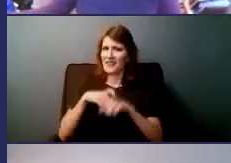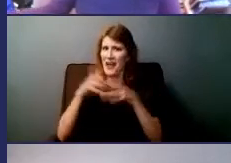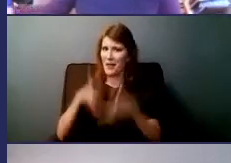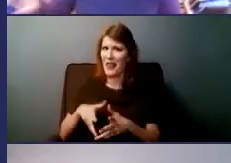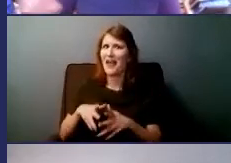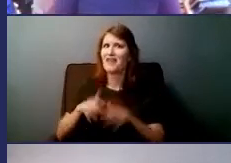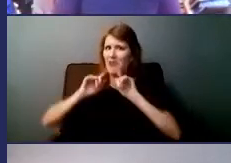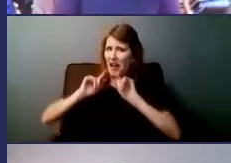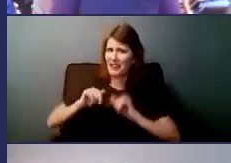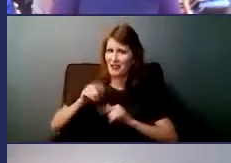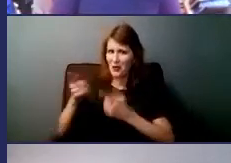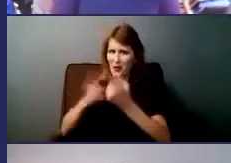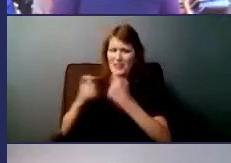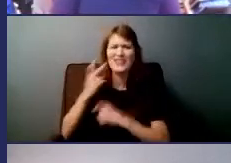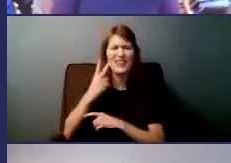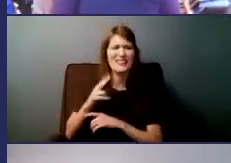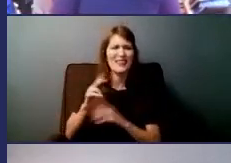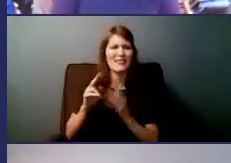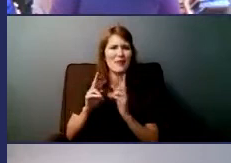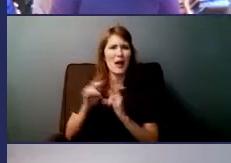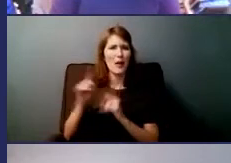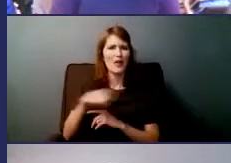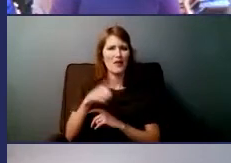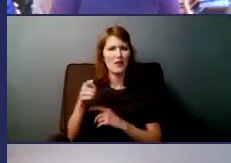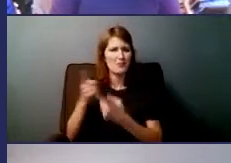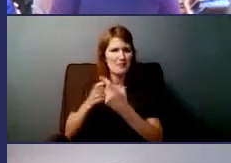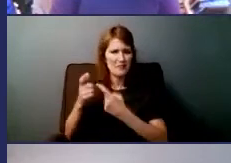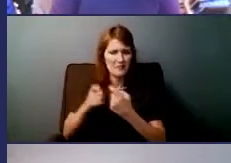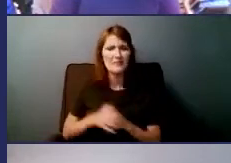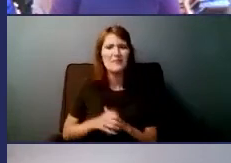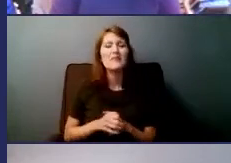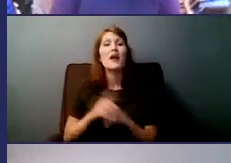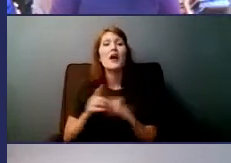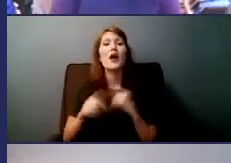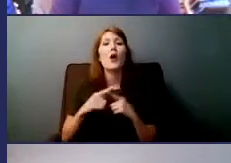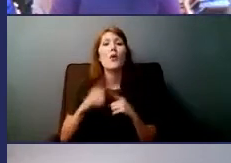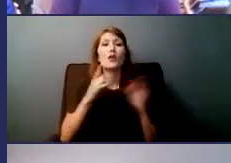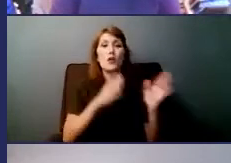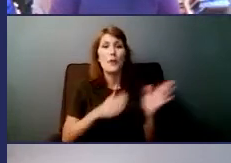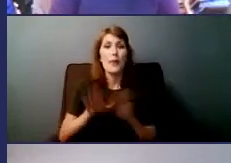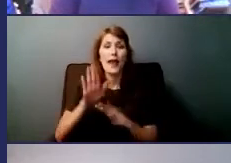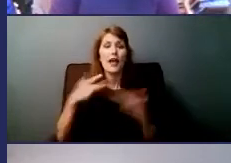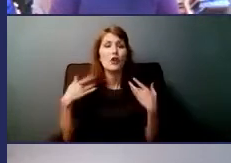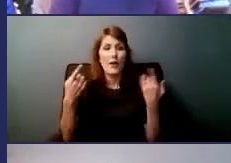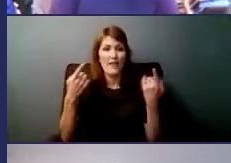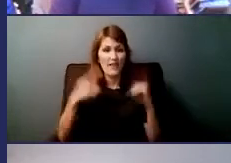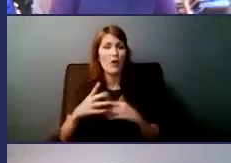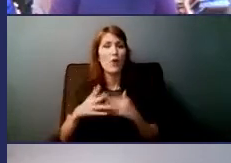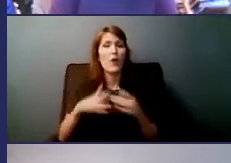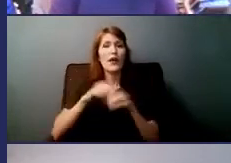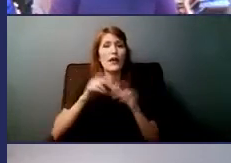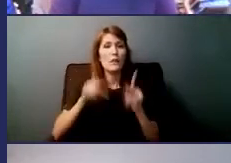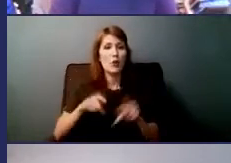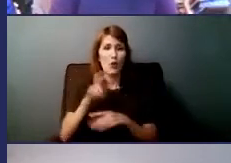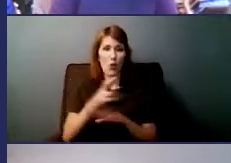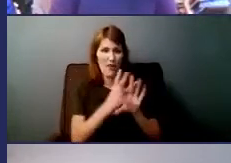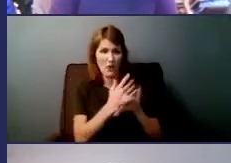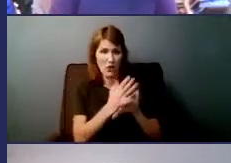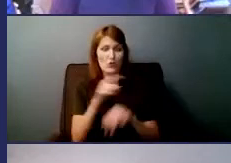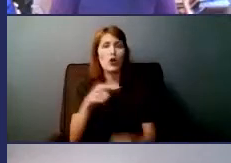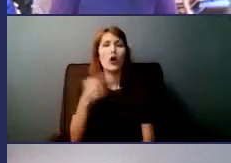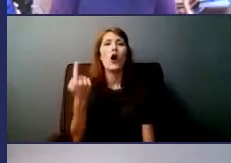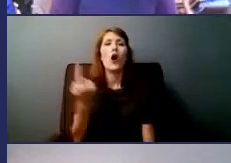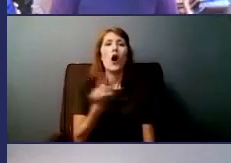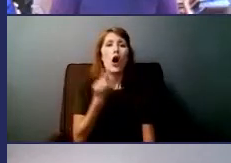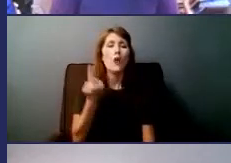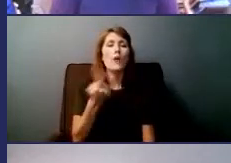do see a couple of your questions coming through. When you are planning your event, whether it's in person or virtual, you always have to have